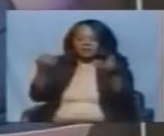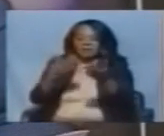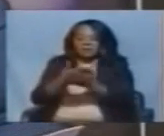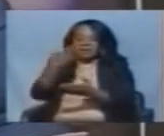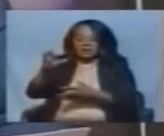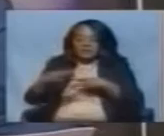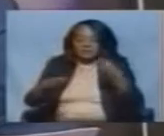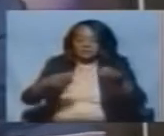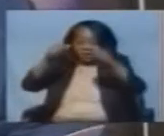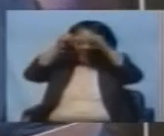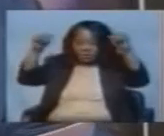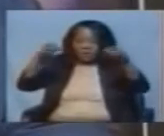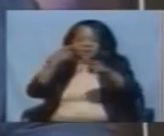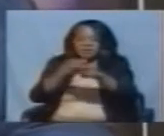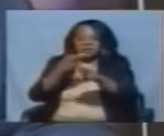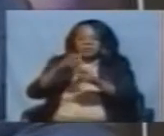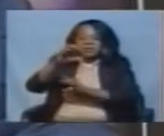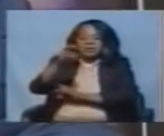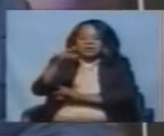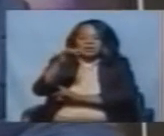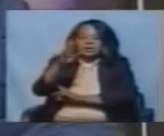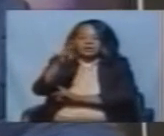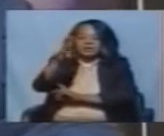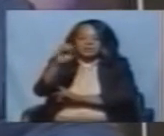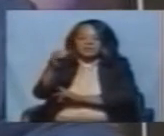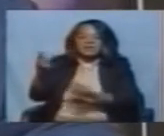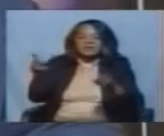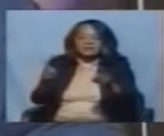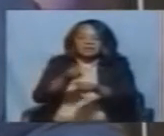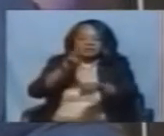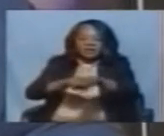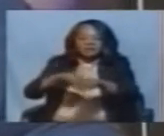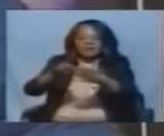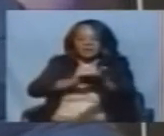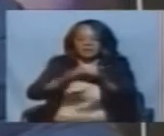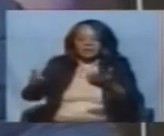Supply President, Mr. Chibwe Mwelwa. Till next week at the same time, pleasant